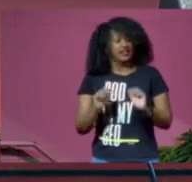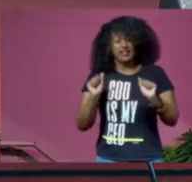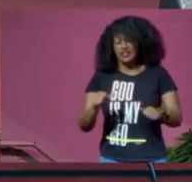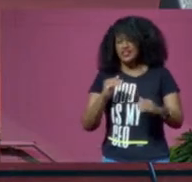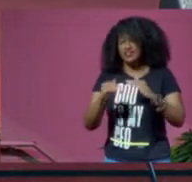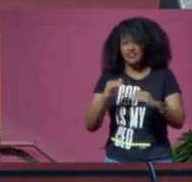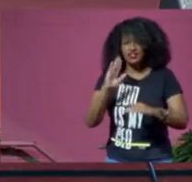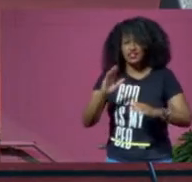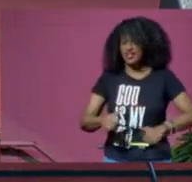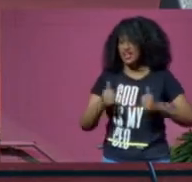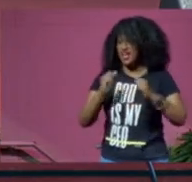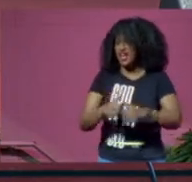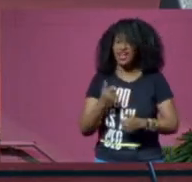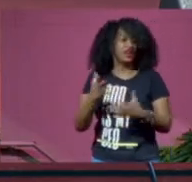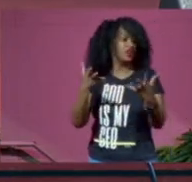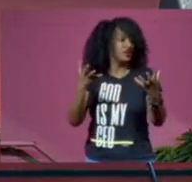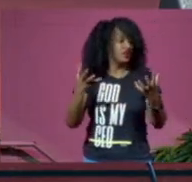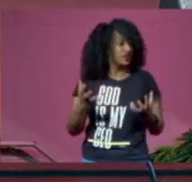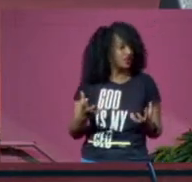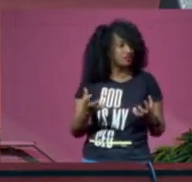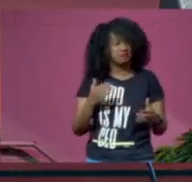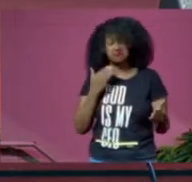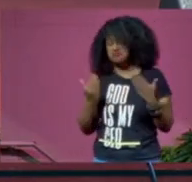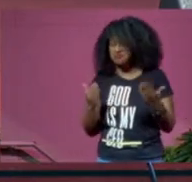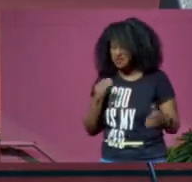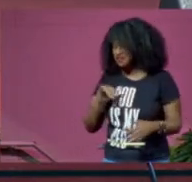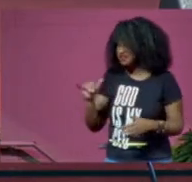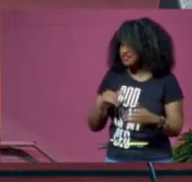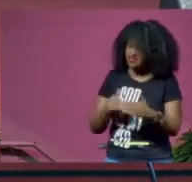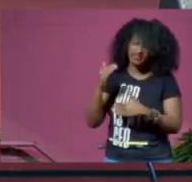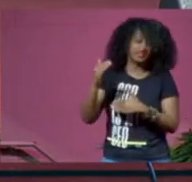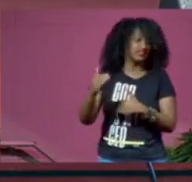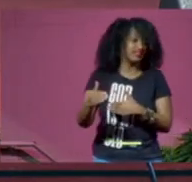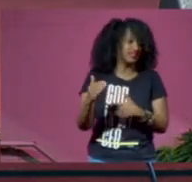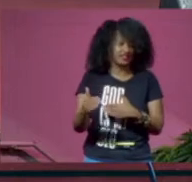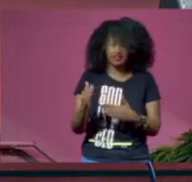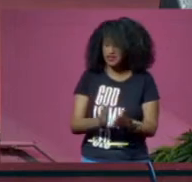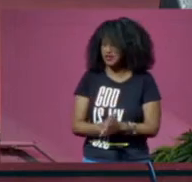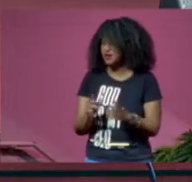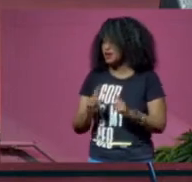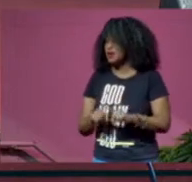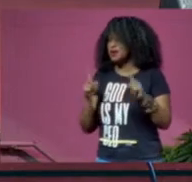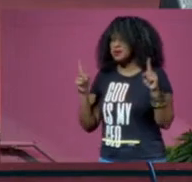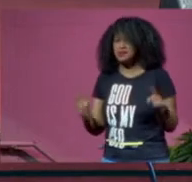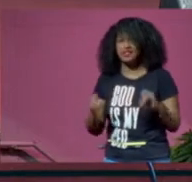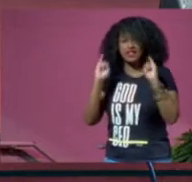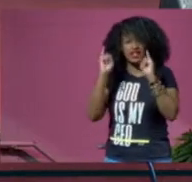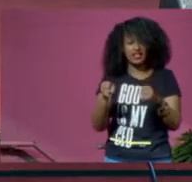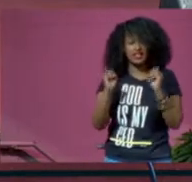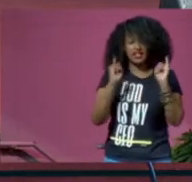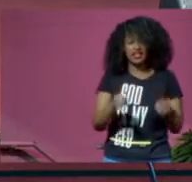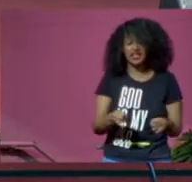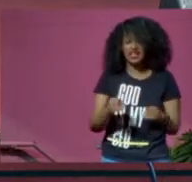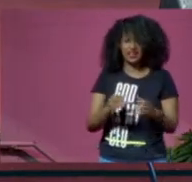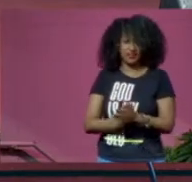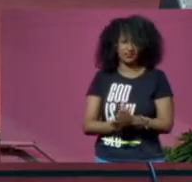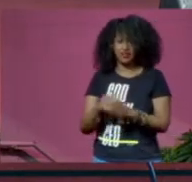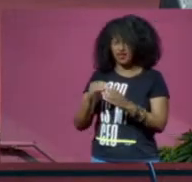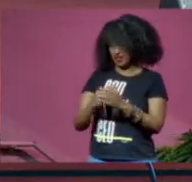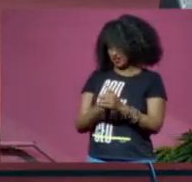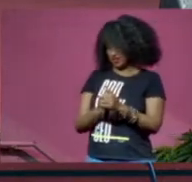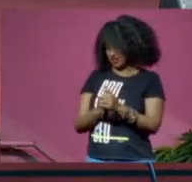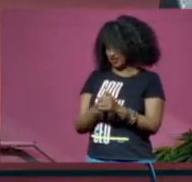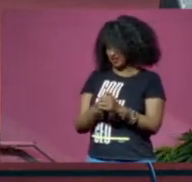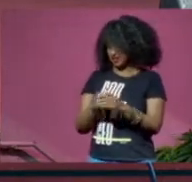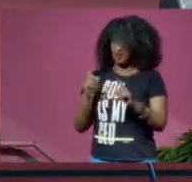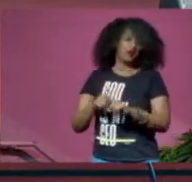to. You can make it look just like the neighbor's house, or you can make it the most individualized house on the block. That's your choice.